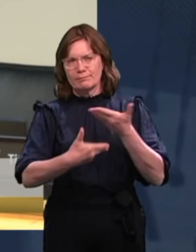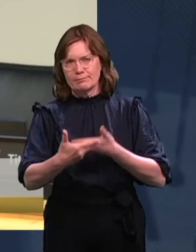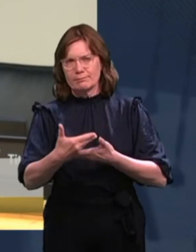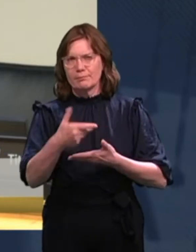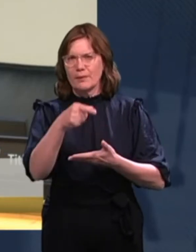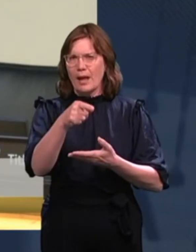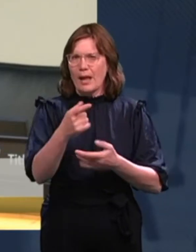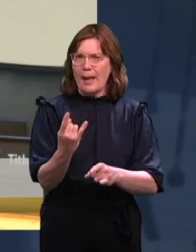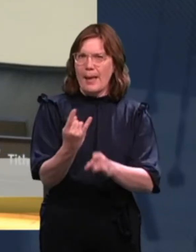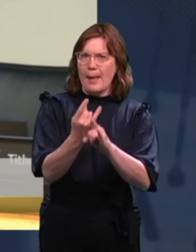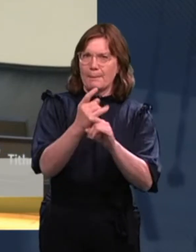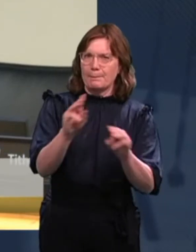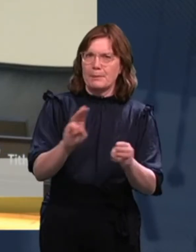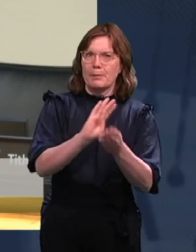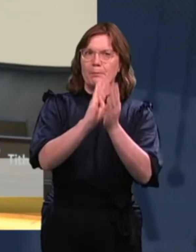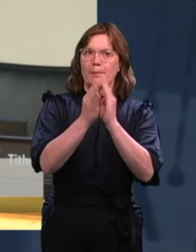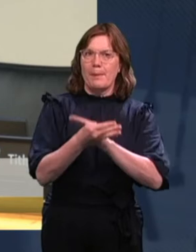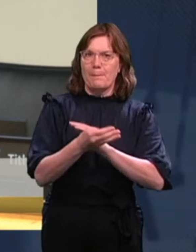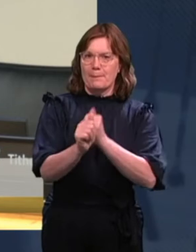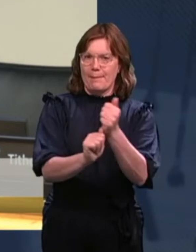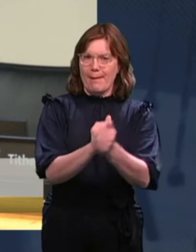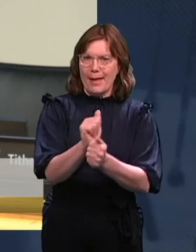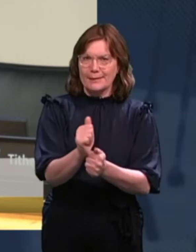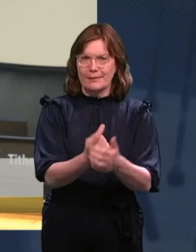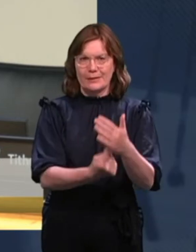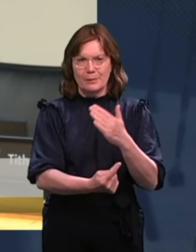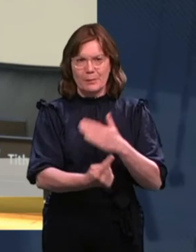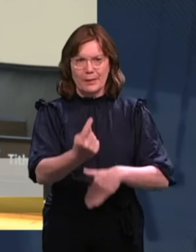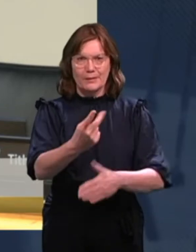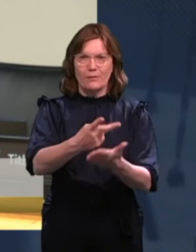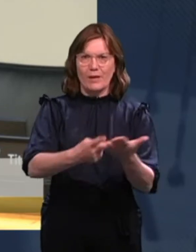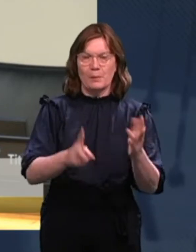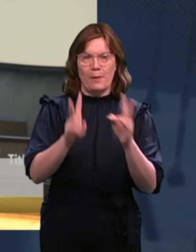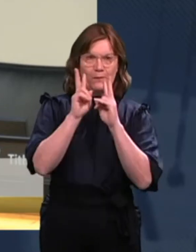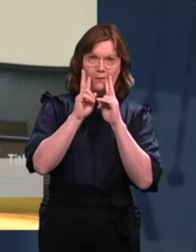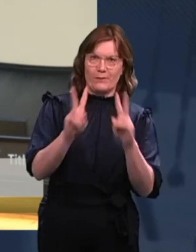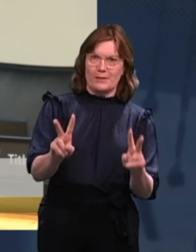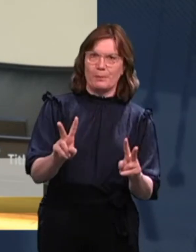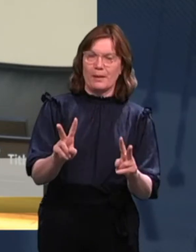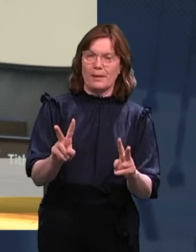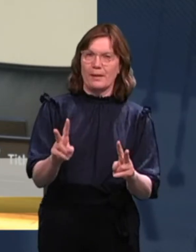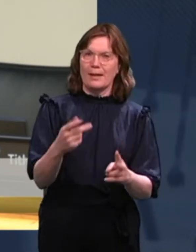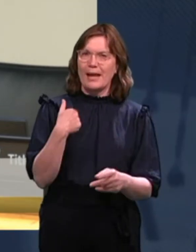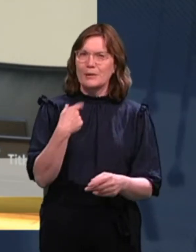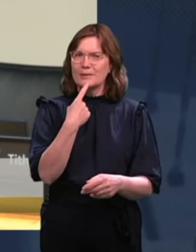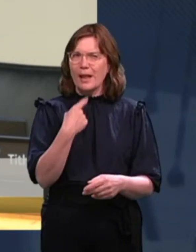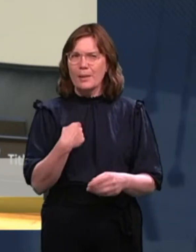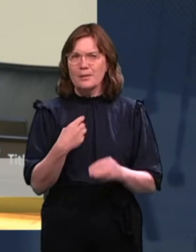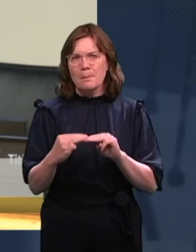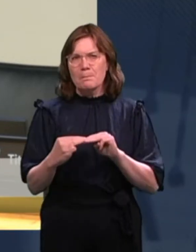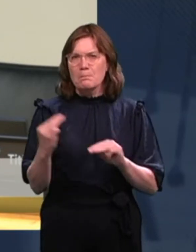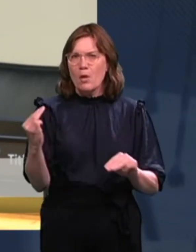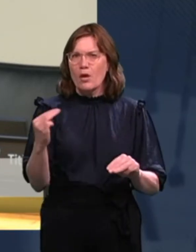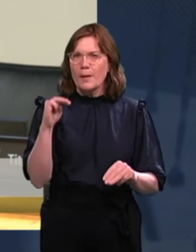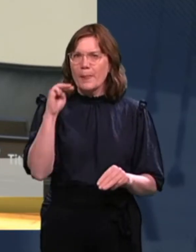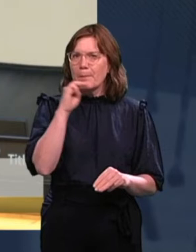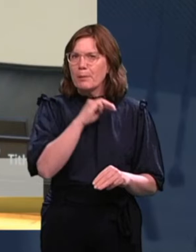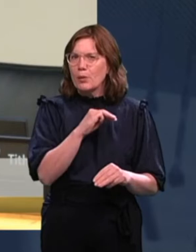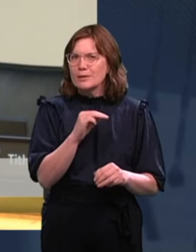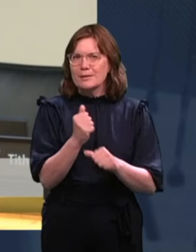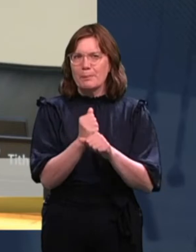people kind of be active, independent, valuable and visible. I just wonder if you could give us more of a sense of the importance of